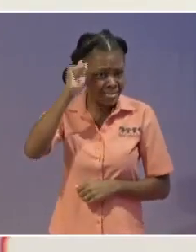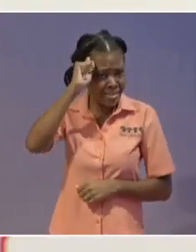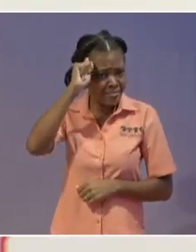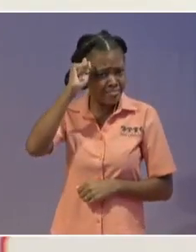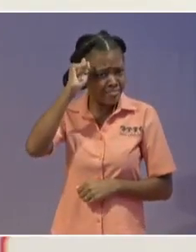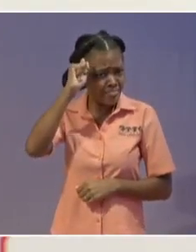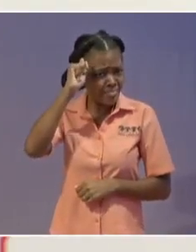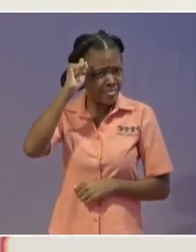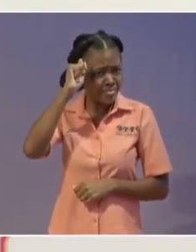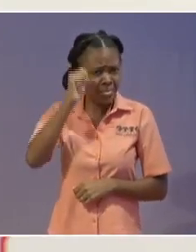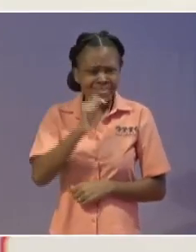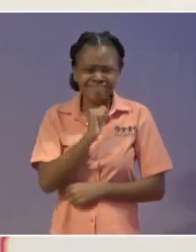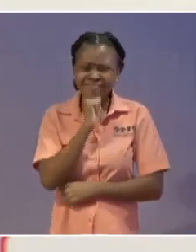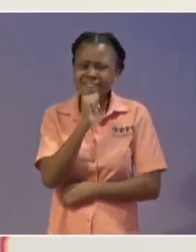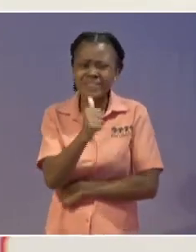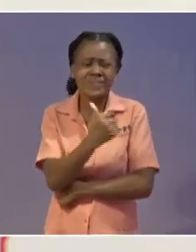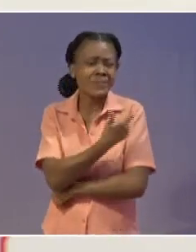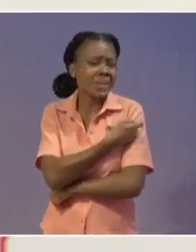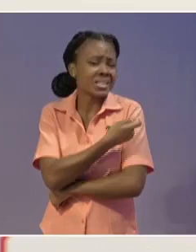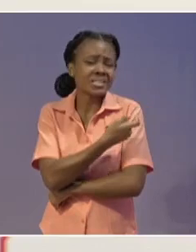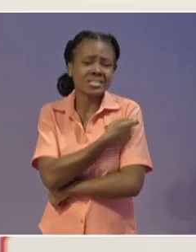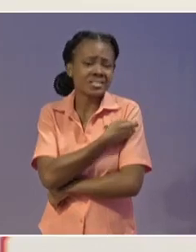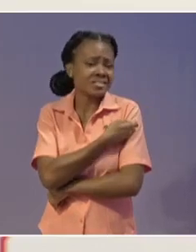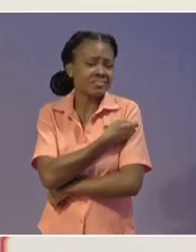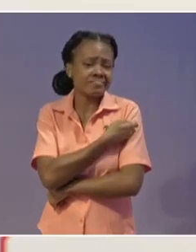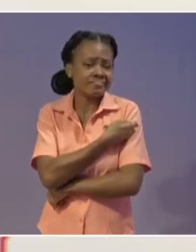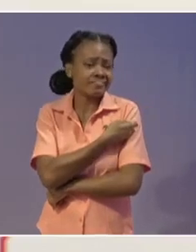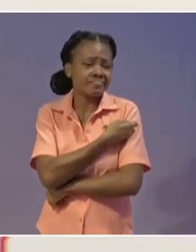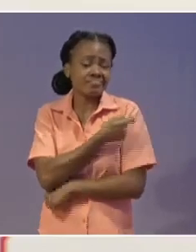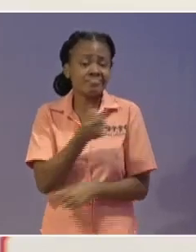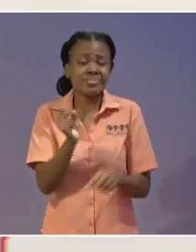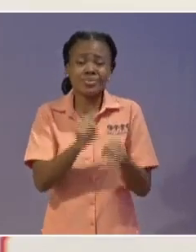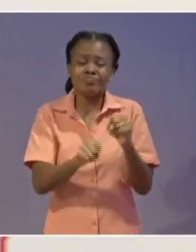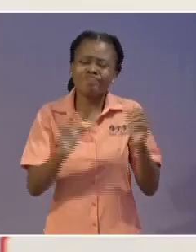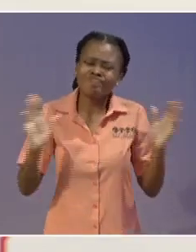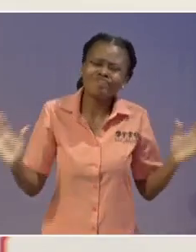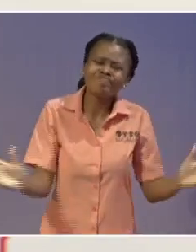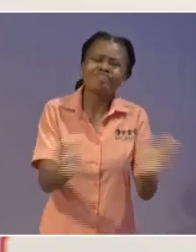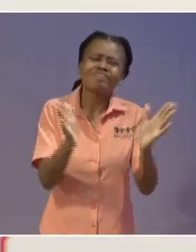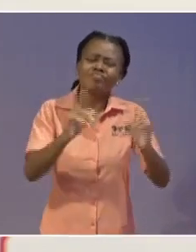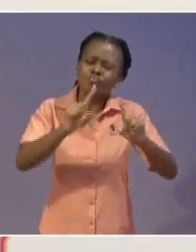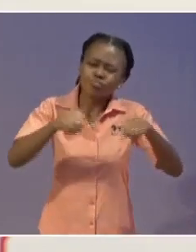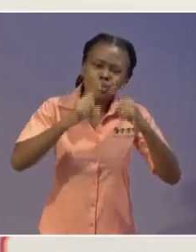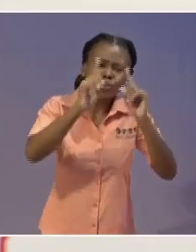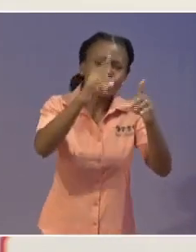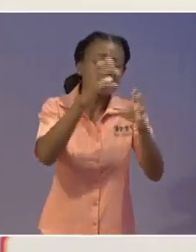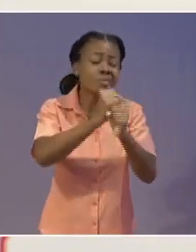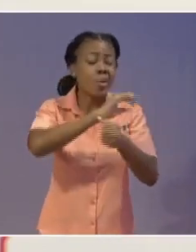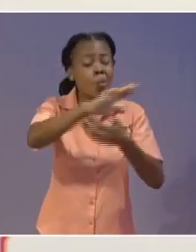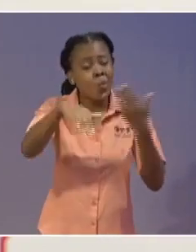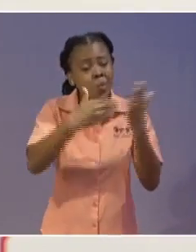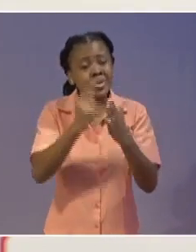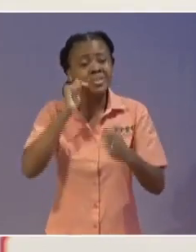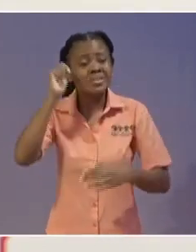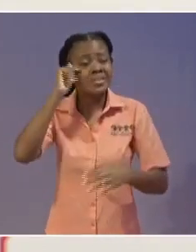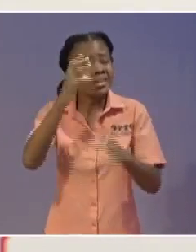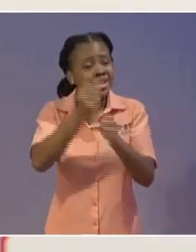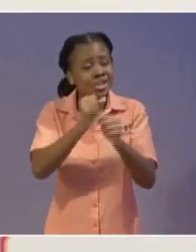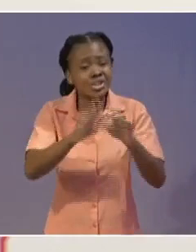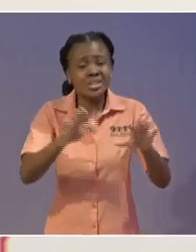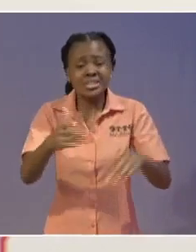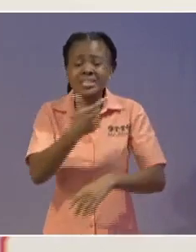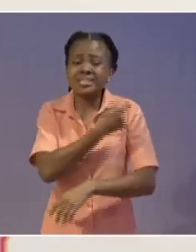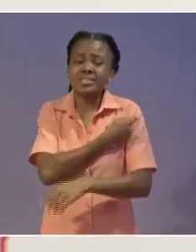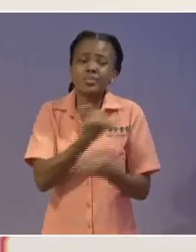promote that we go get all our adolescent children vaccinated today, please. Thank you. And what